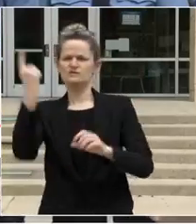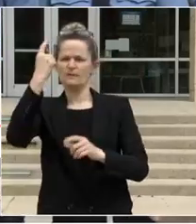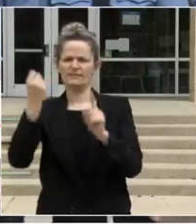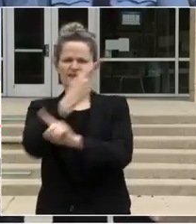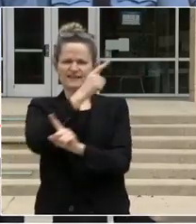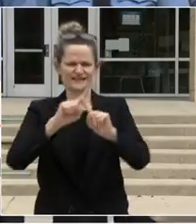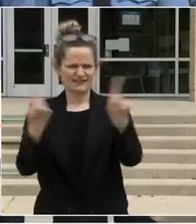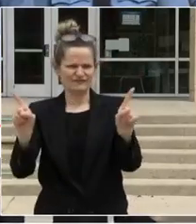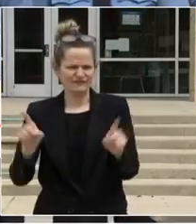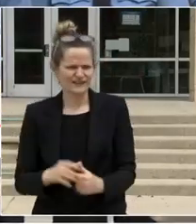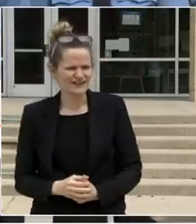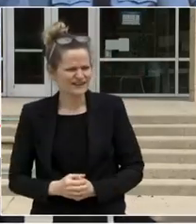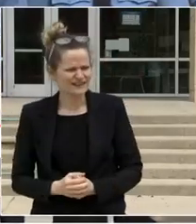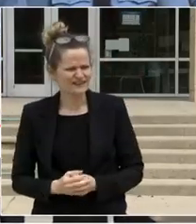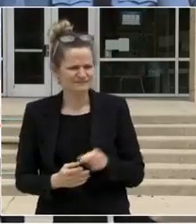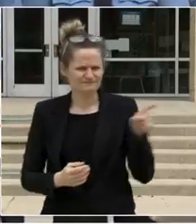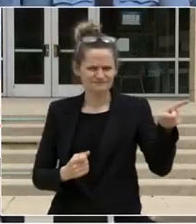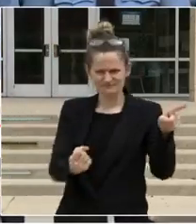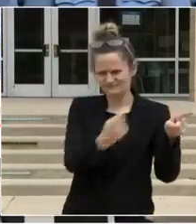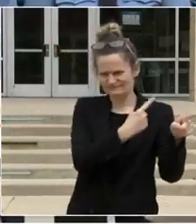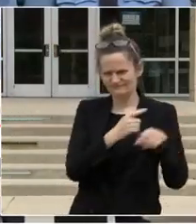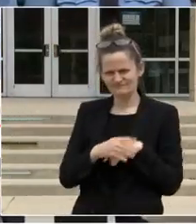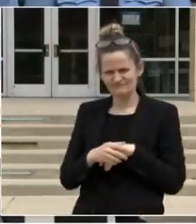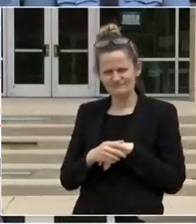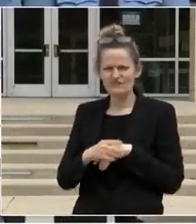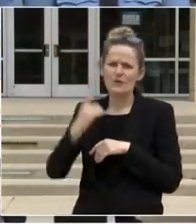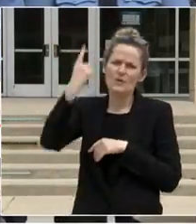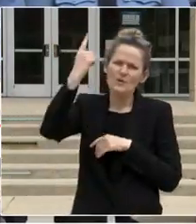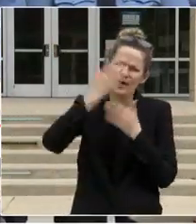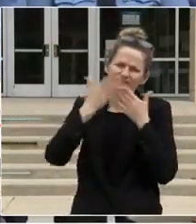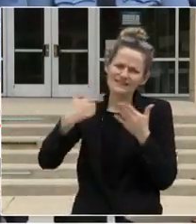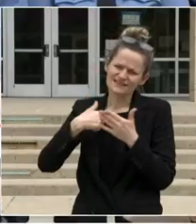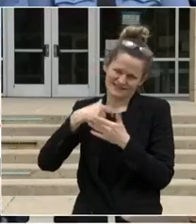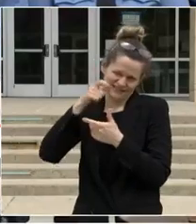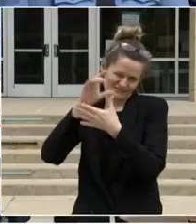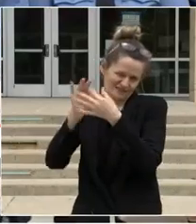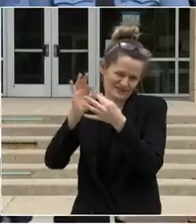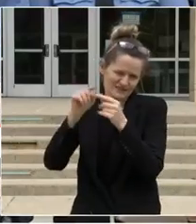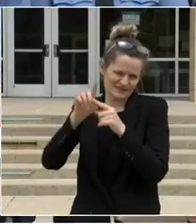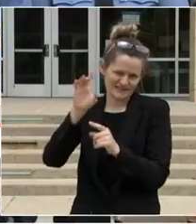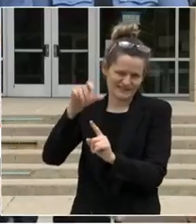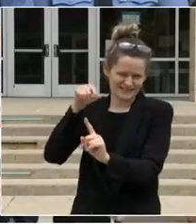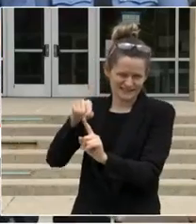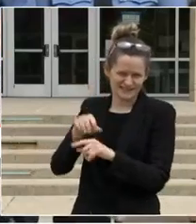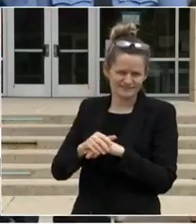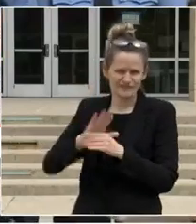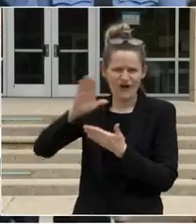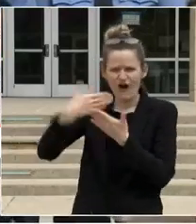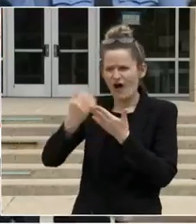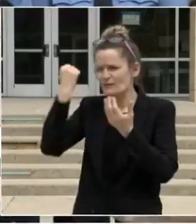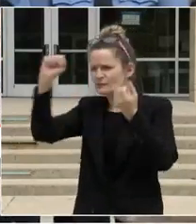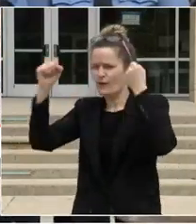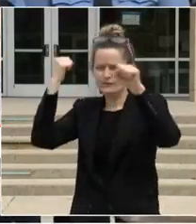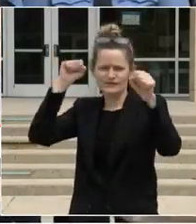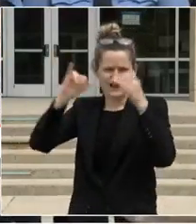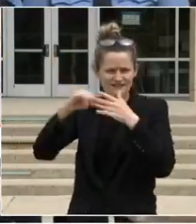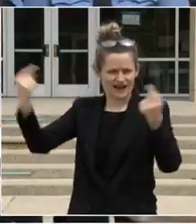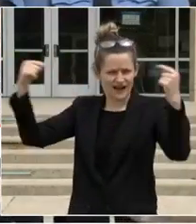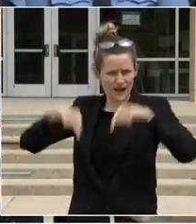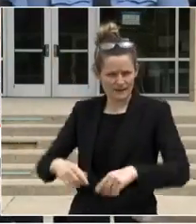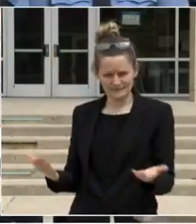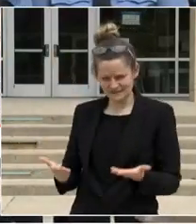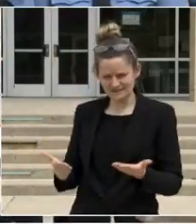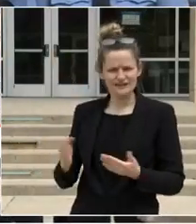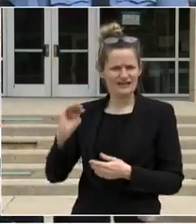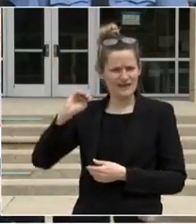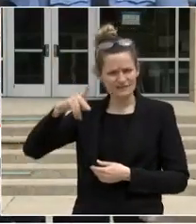The one dynamic you mentioned, which is interesting to DC and distinct to DC, is all the protests that come into town and the MPD has to staff. Have you had